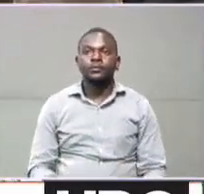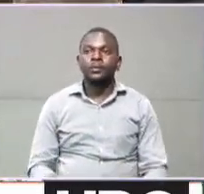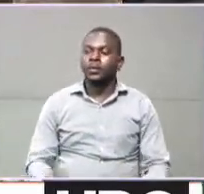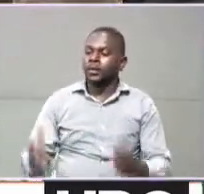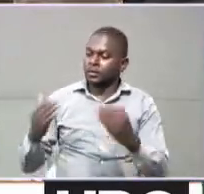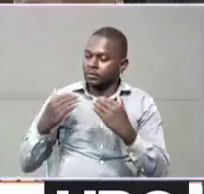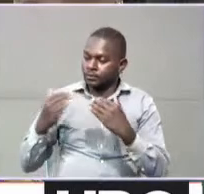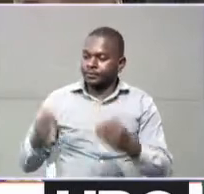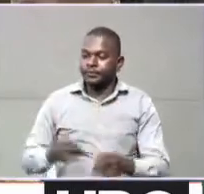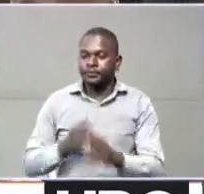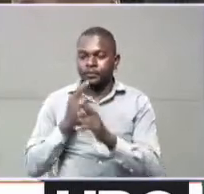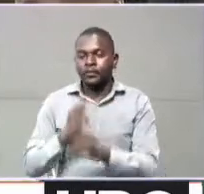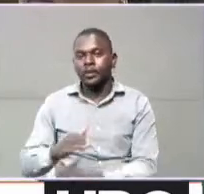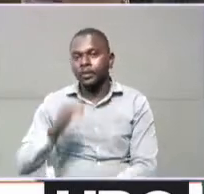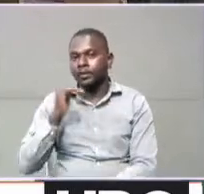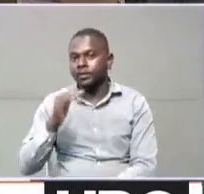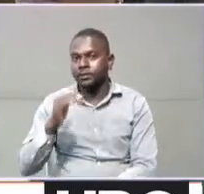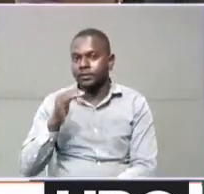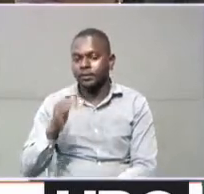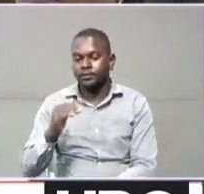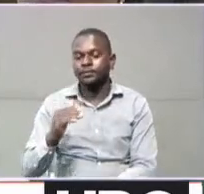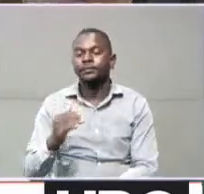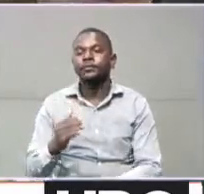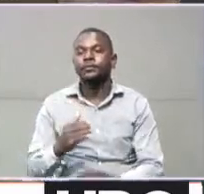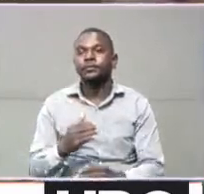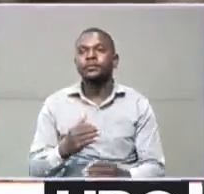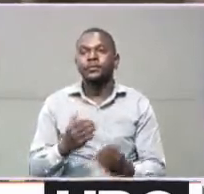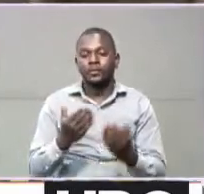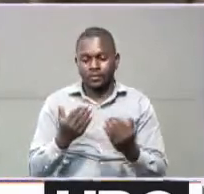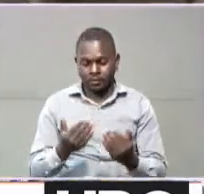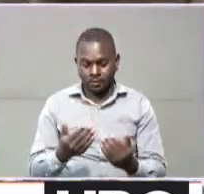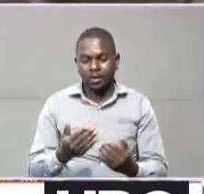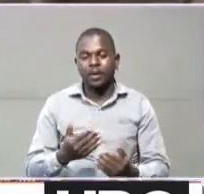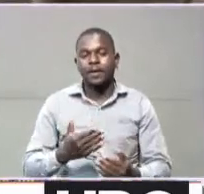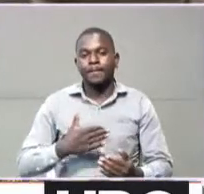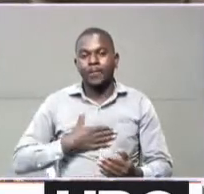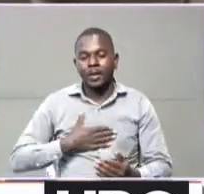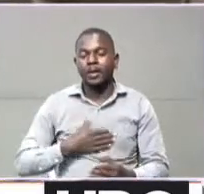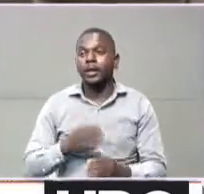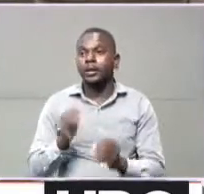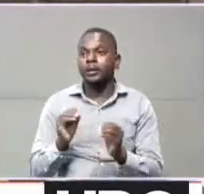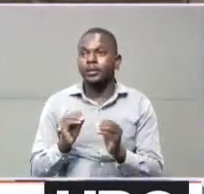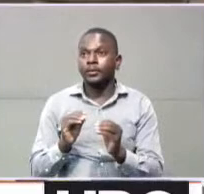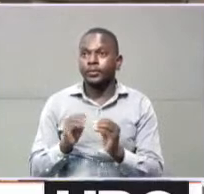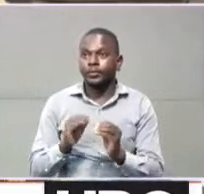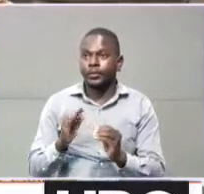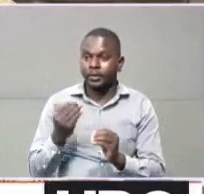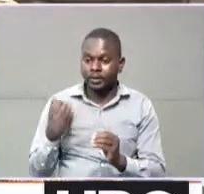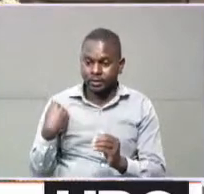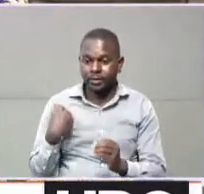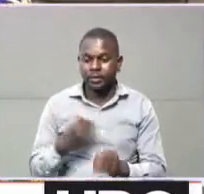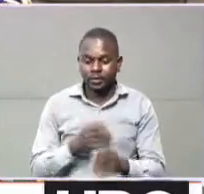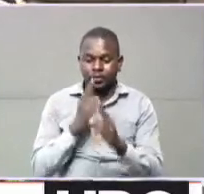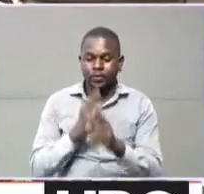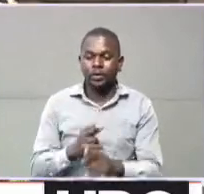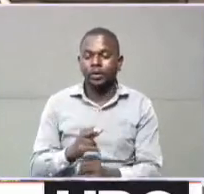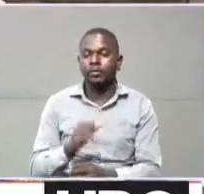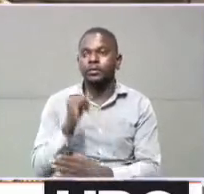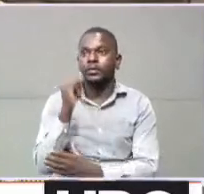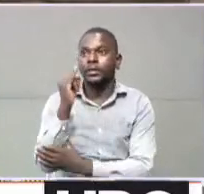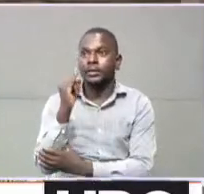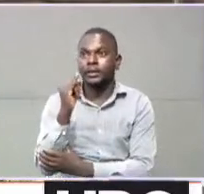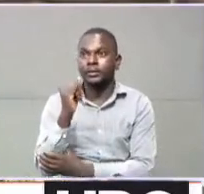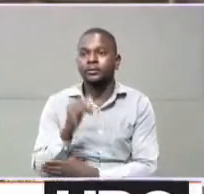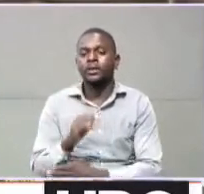thank you right on our speaker i do hear my brother honorable isaac and right on our